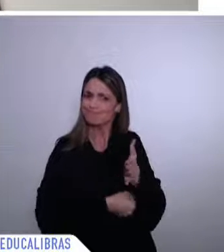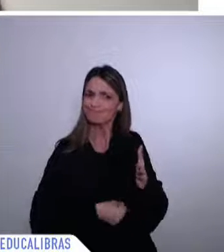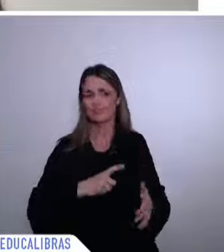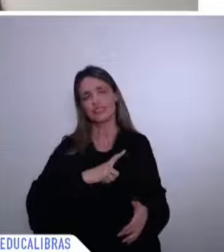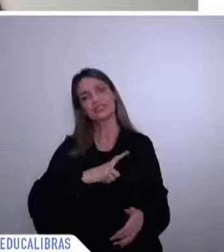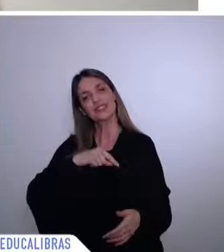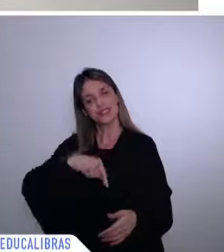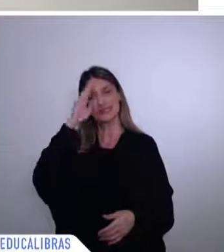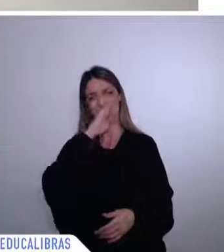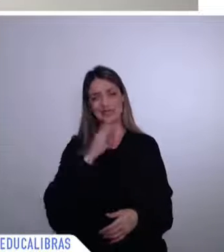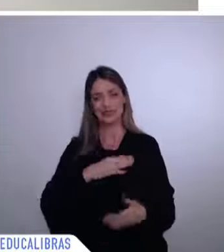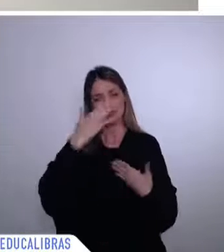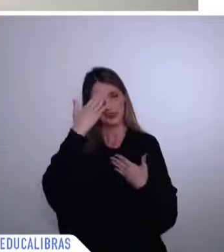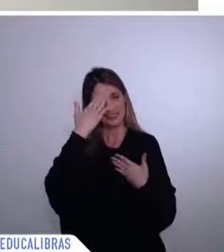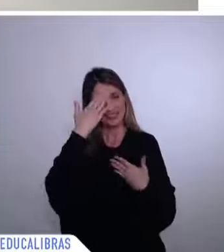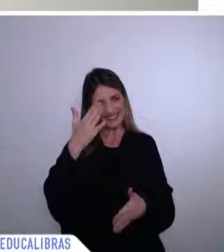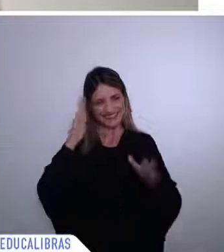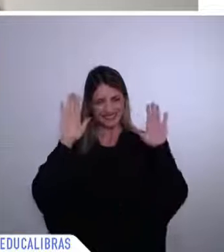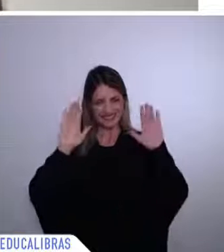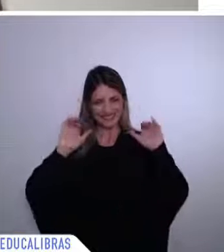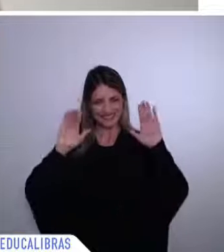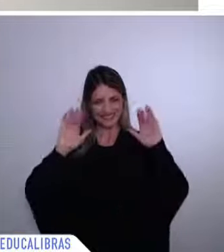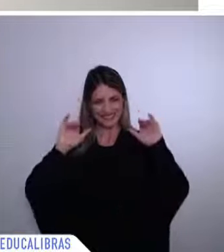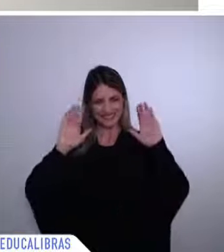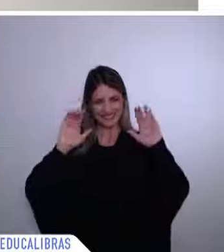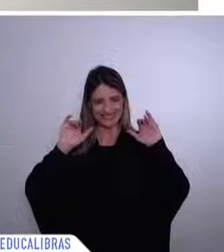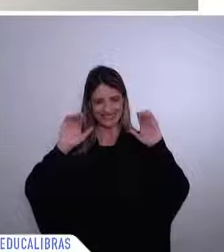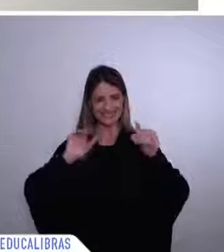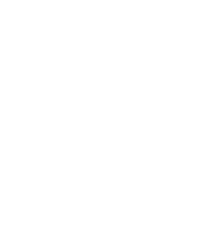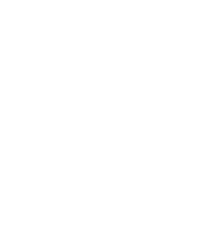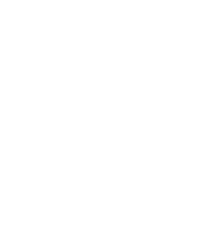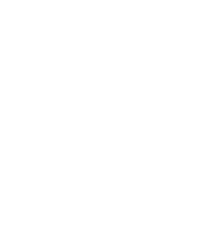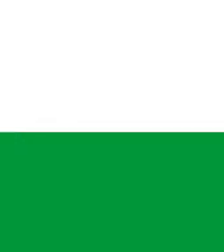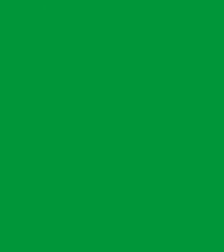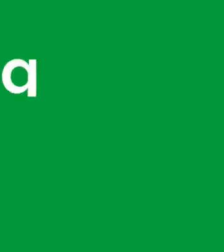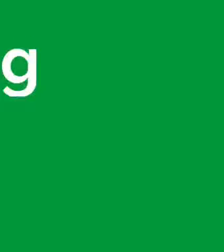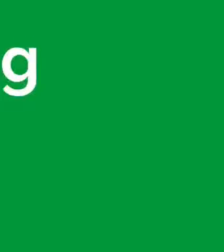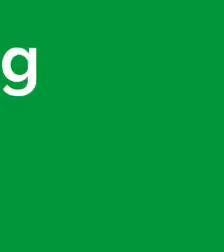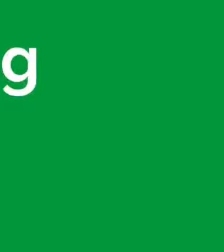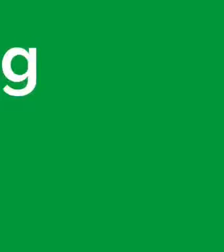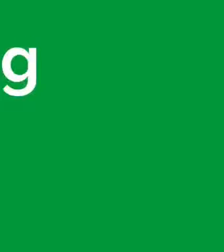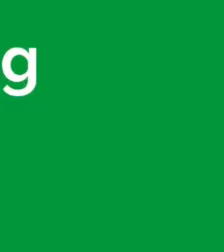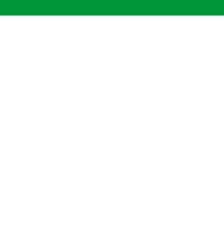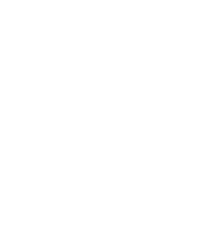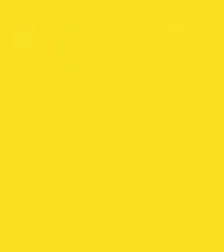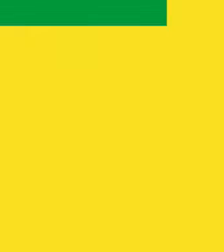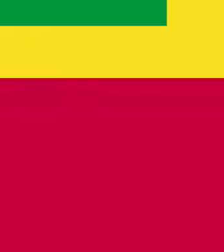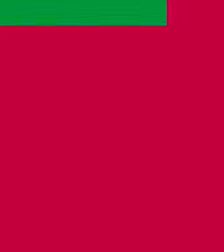challenges that we see in Brazil today. Thank you very much and see you then.